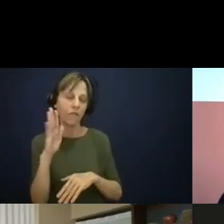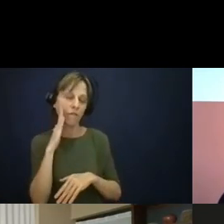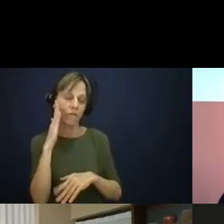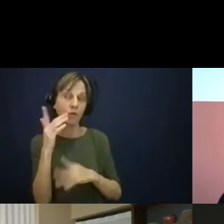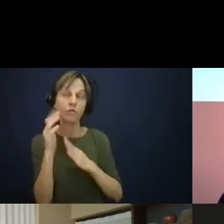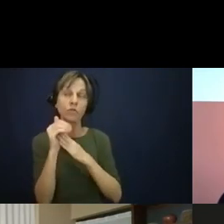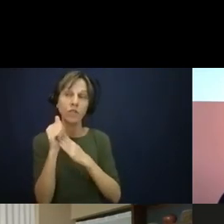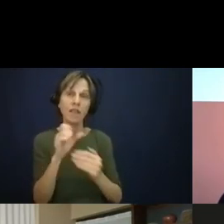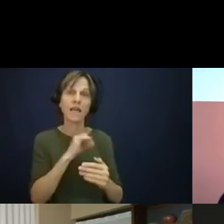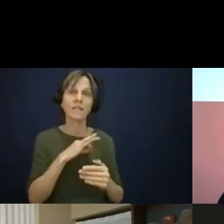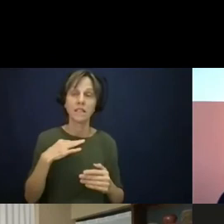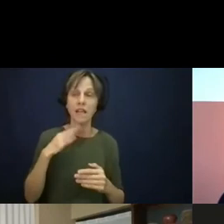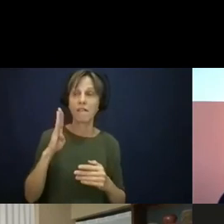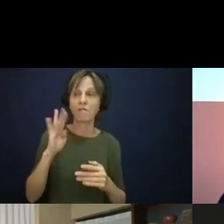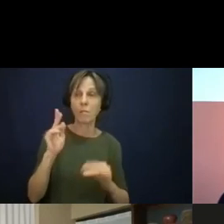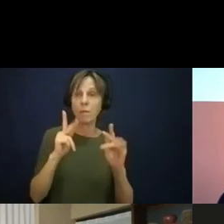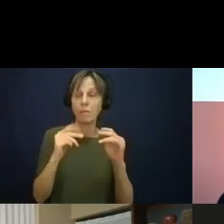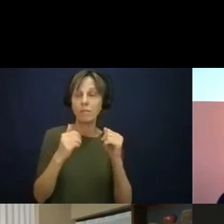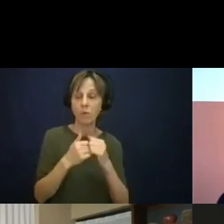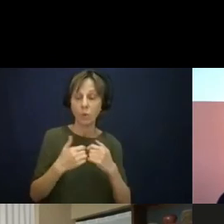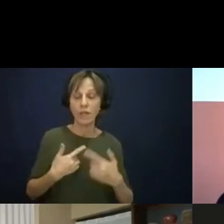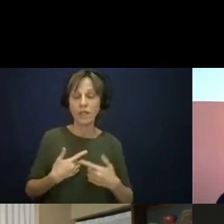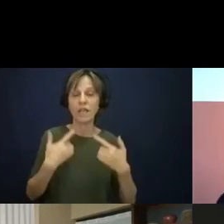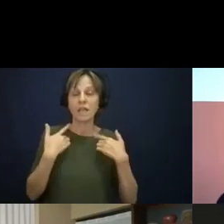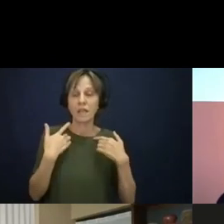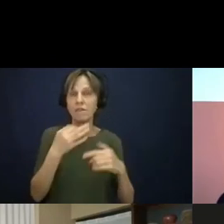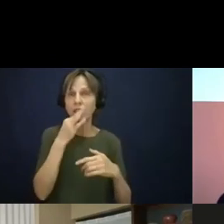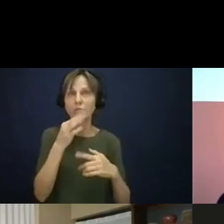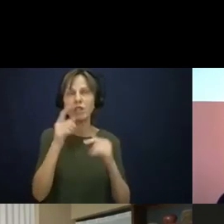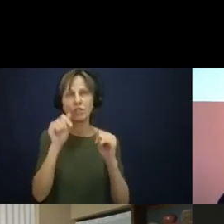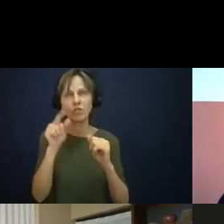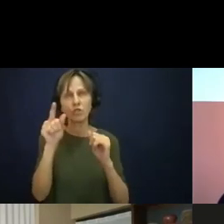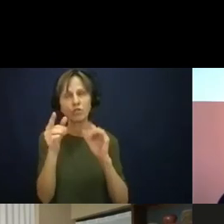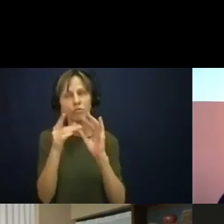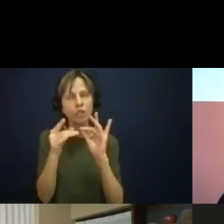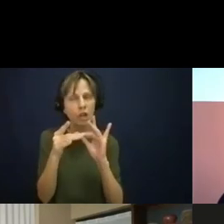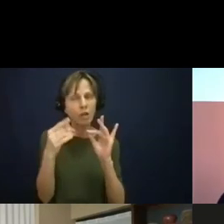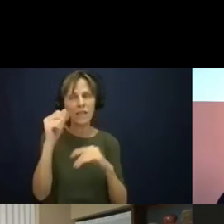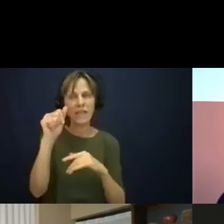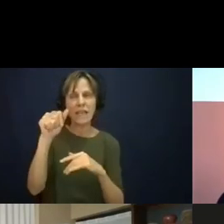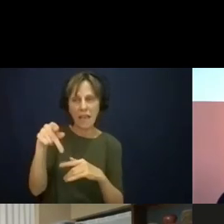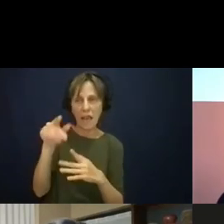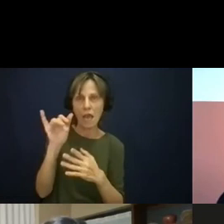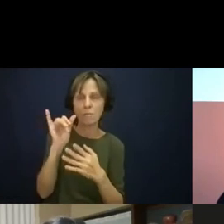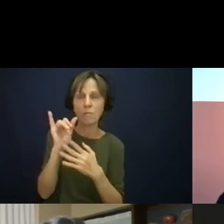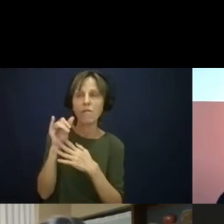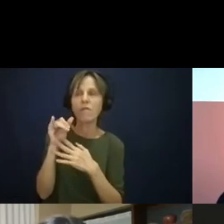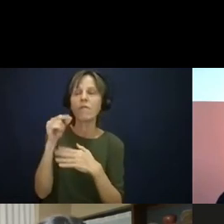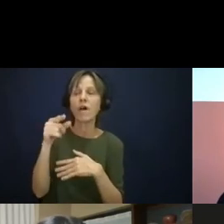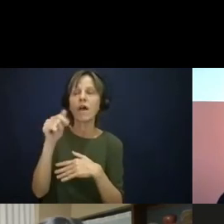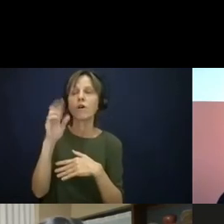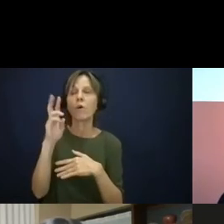lived expertise. So Marcella, could you talk about the gap that Away Home America was conceived to fill and what it has taken